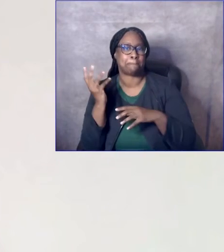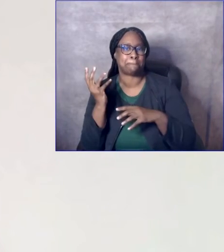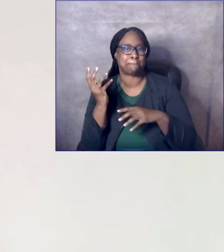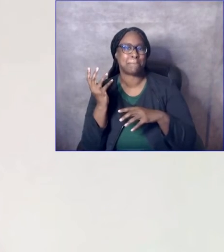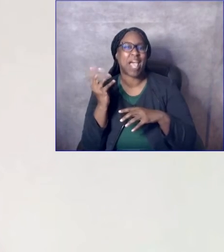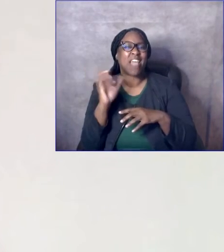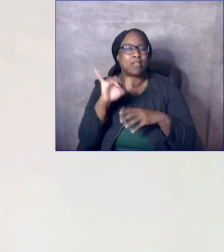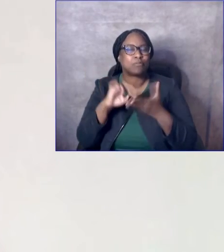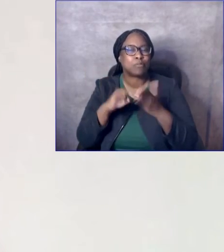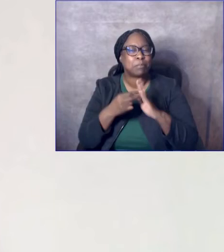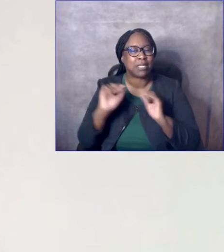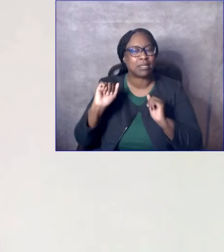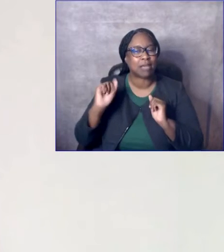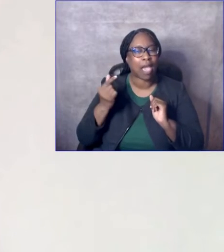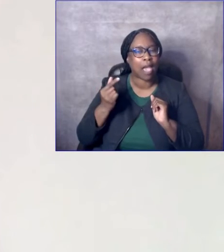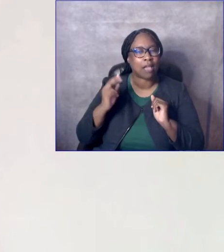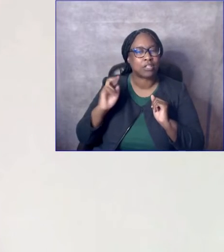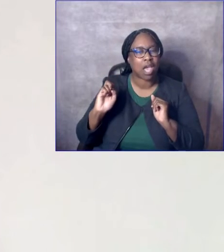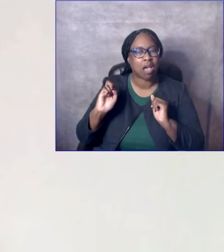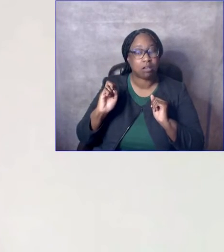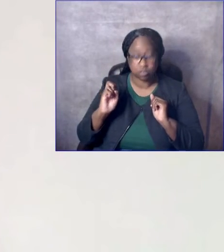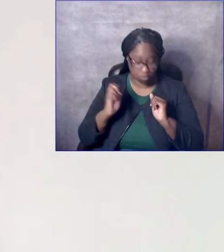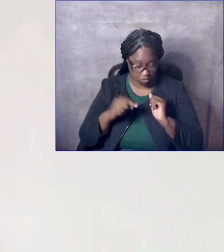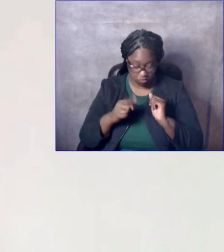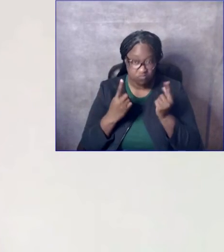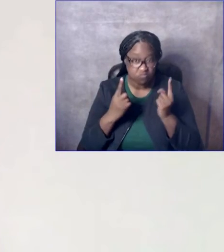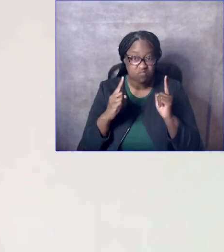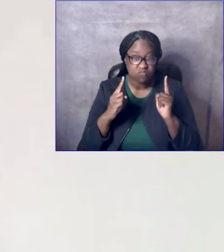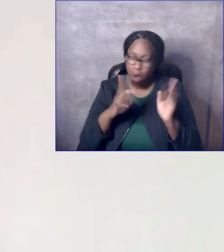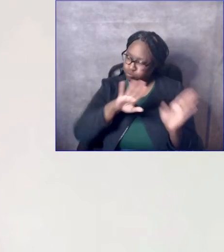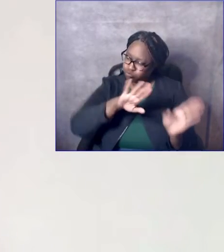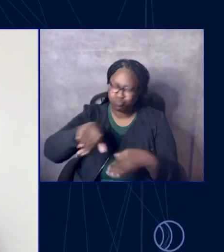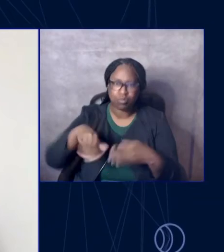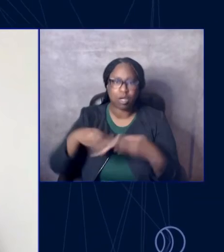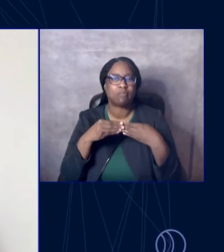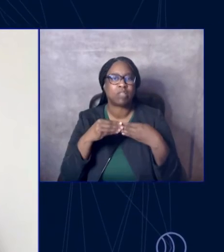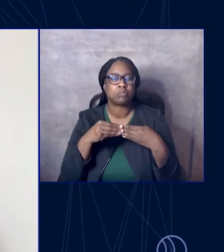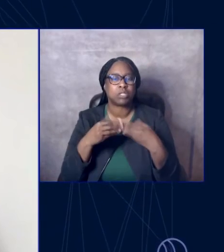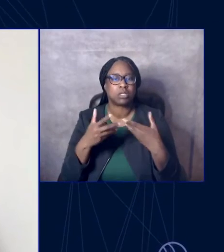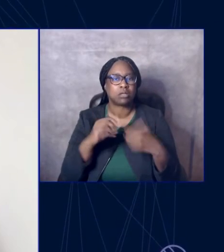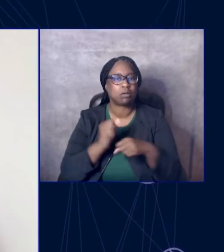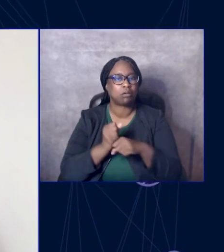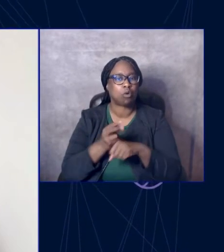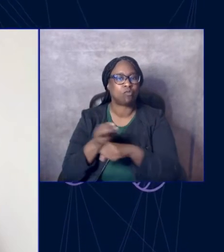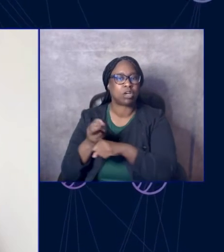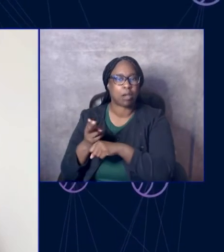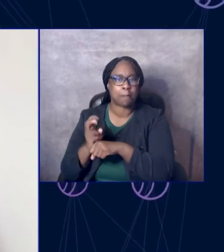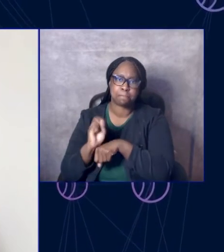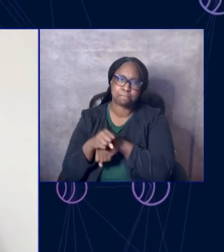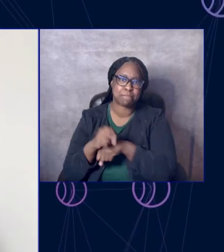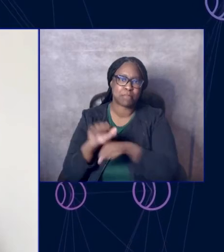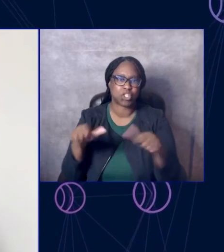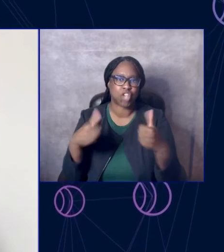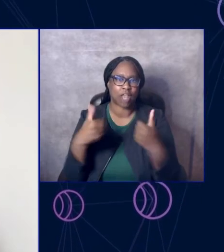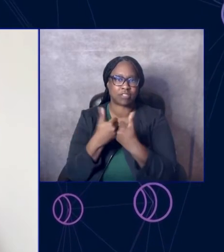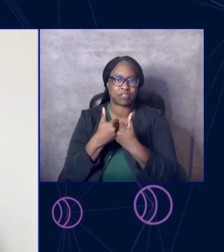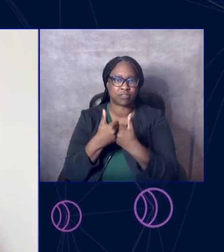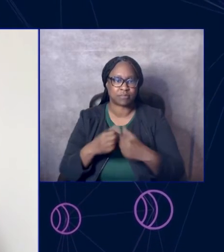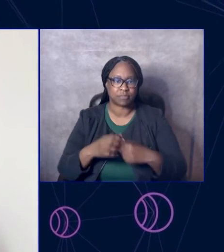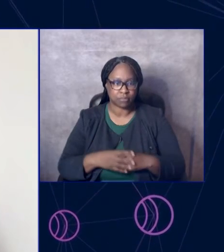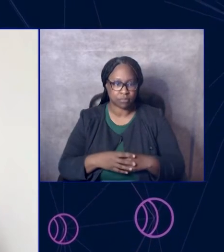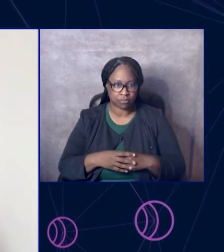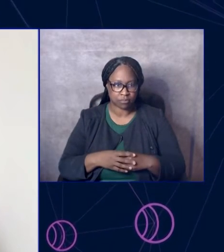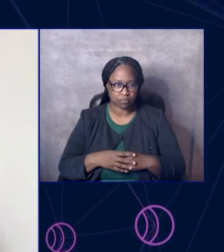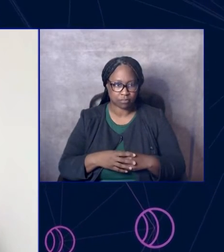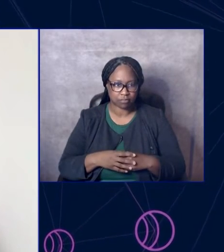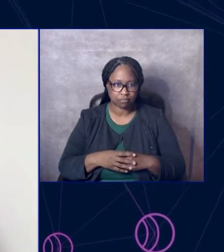talked about. And that helped us overcome those challenges. Yeah, and I think the only thing that I would add to that